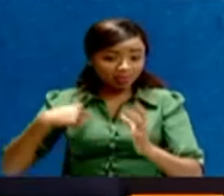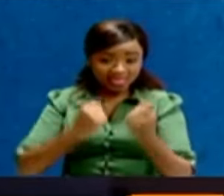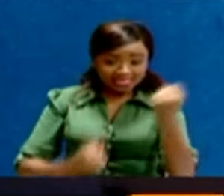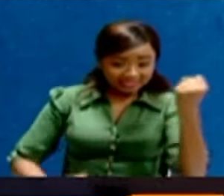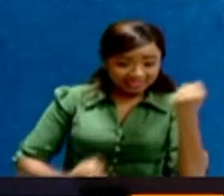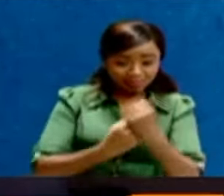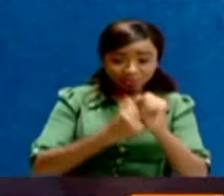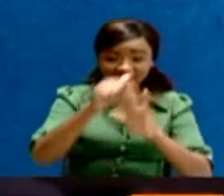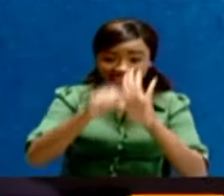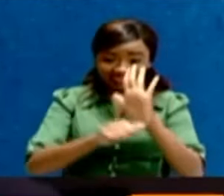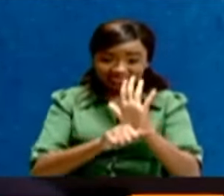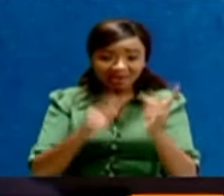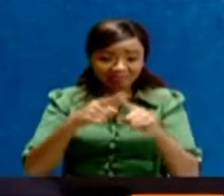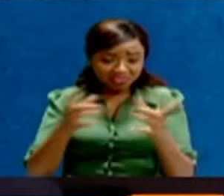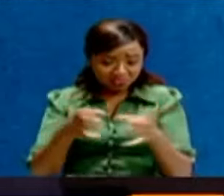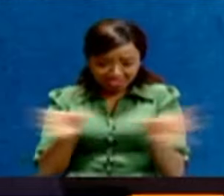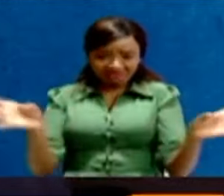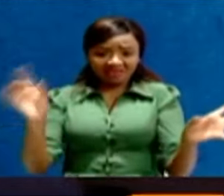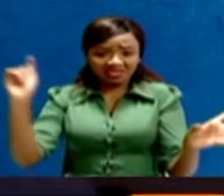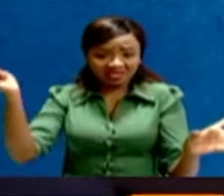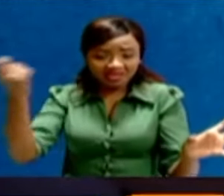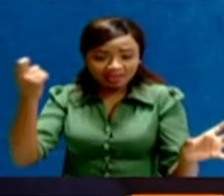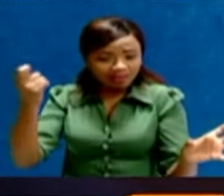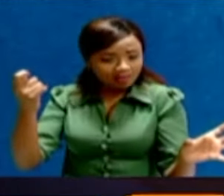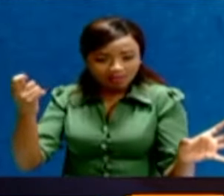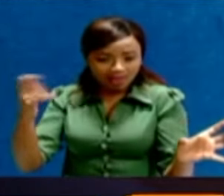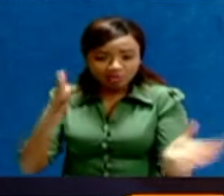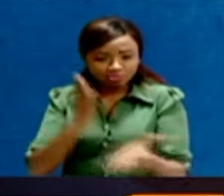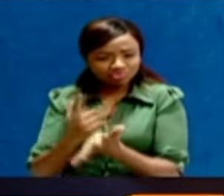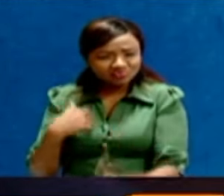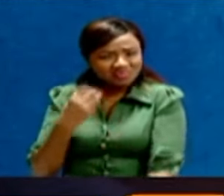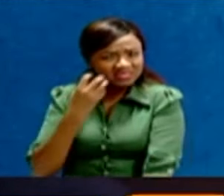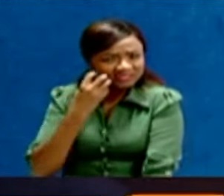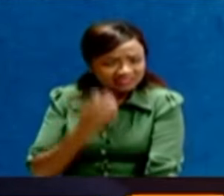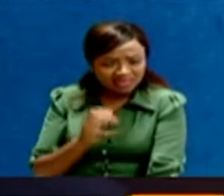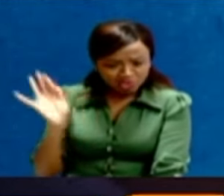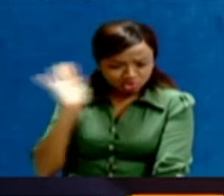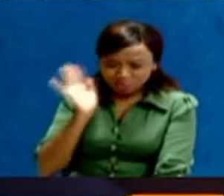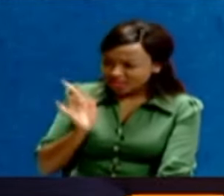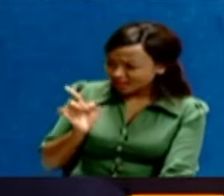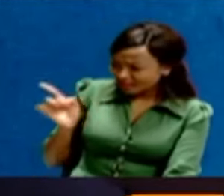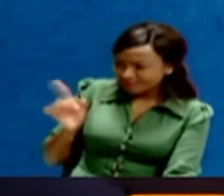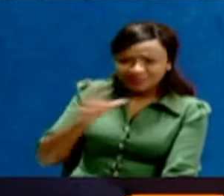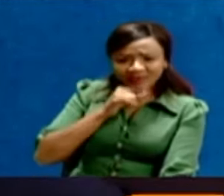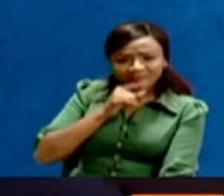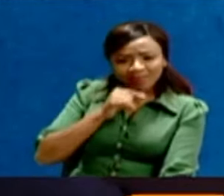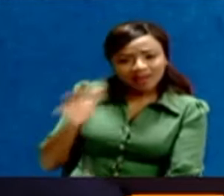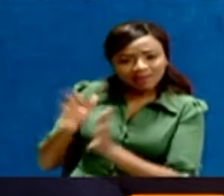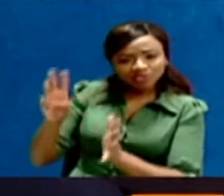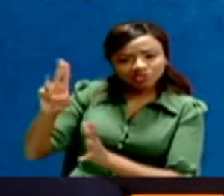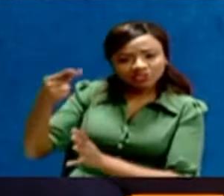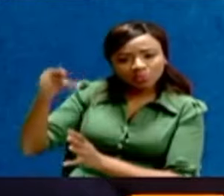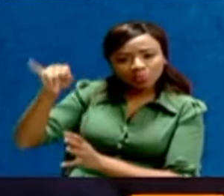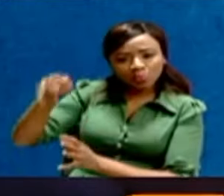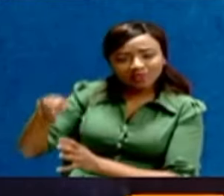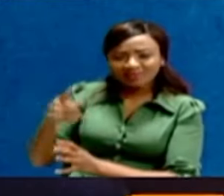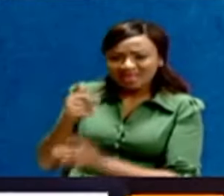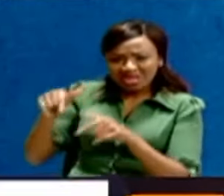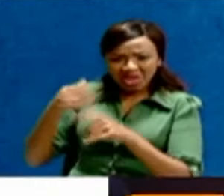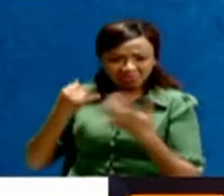agenda where we are dividing Kenya. And I'm actually saddened to hear the majority whip now trying to